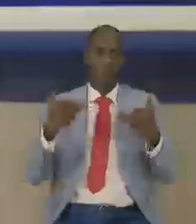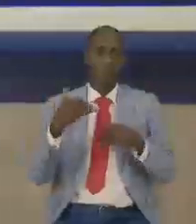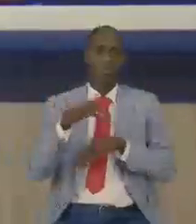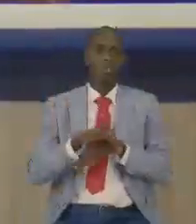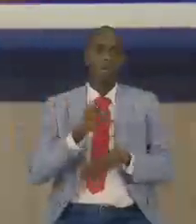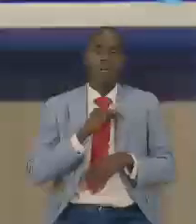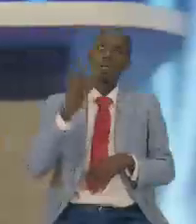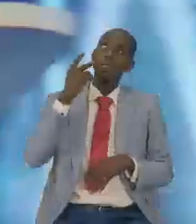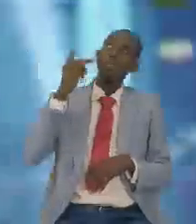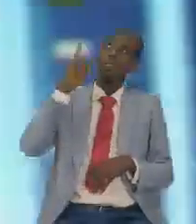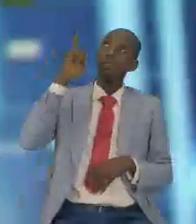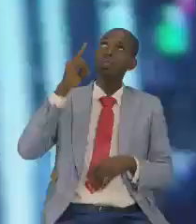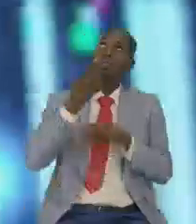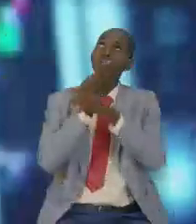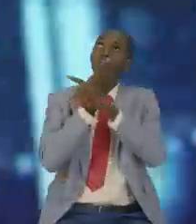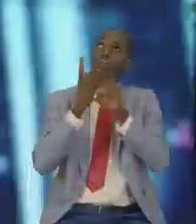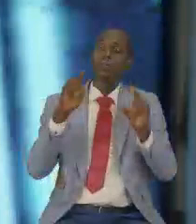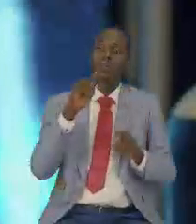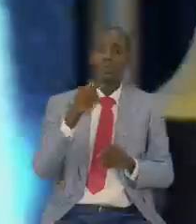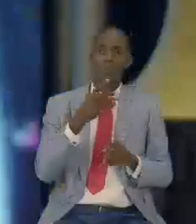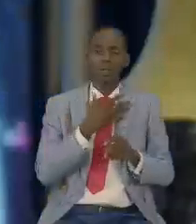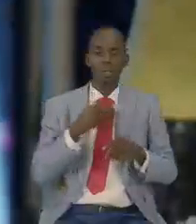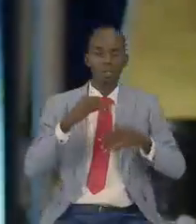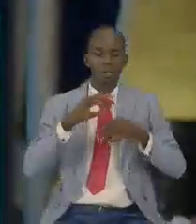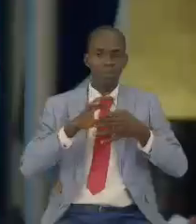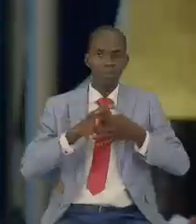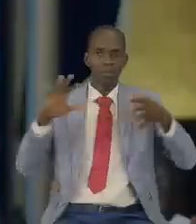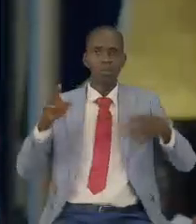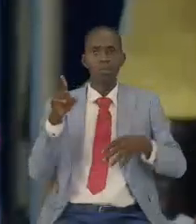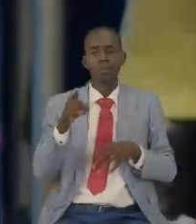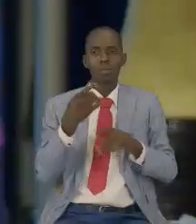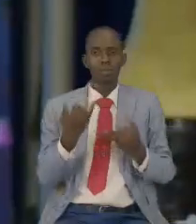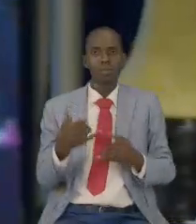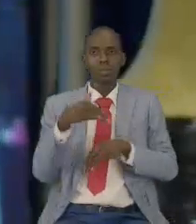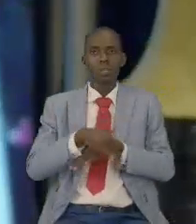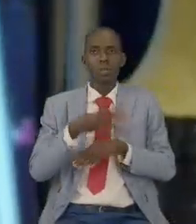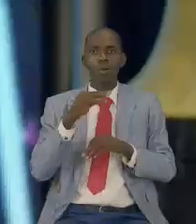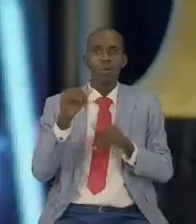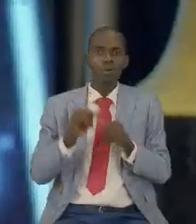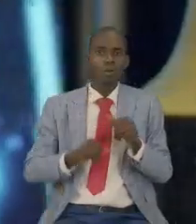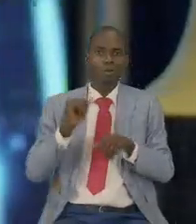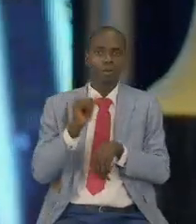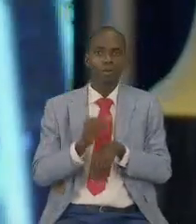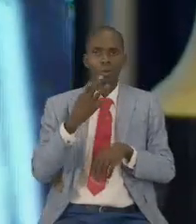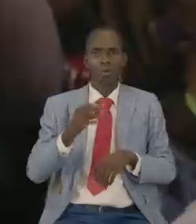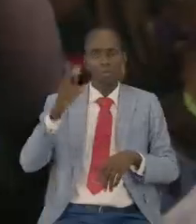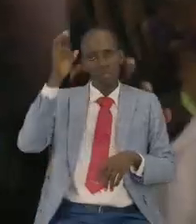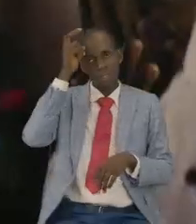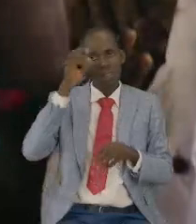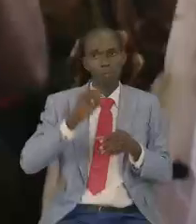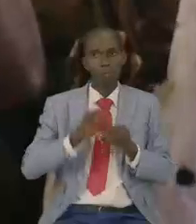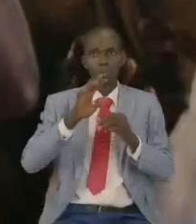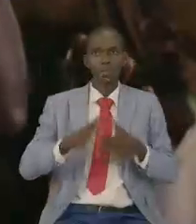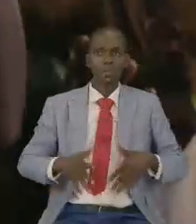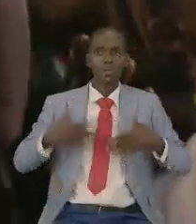relieving you tonight of every work of the devil in your life in Jesus' name.